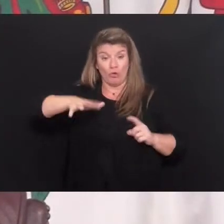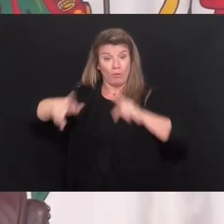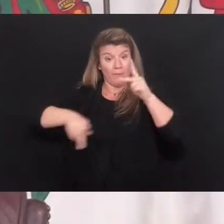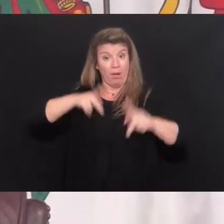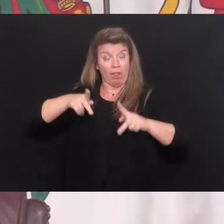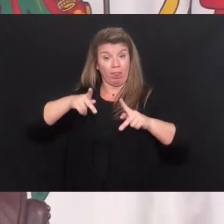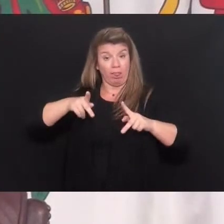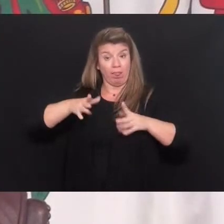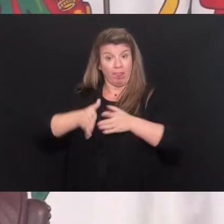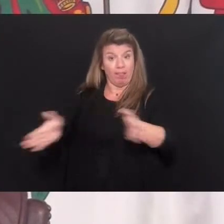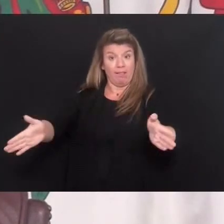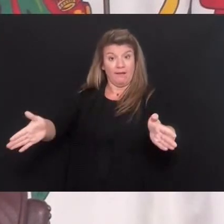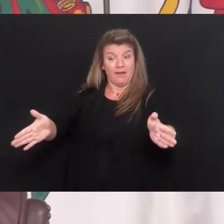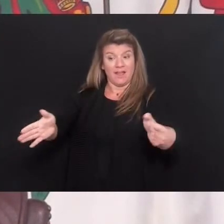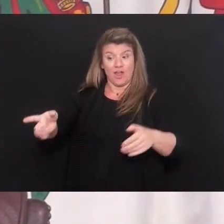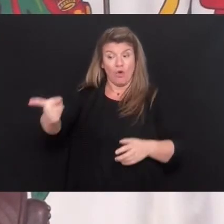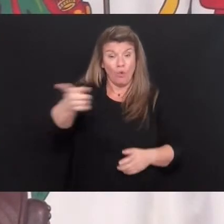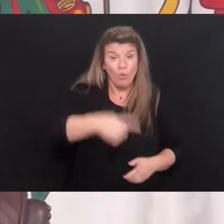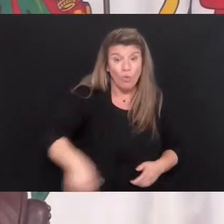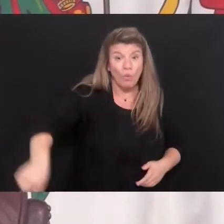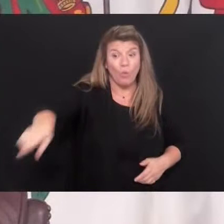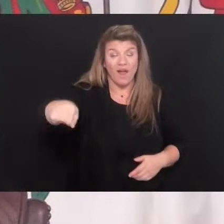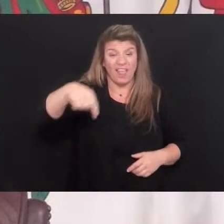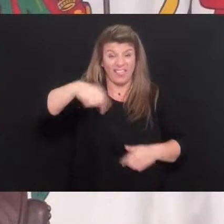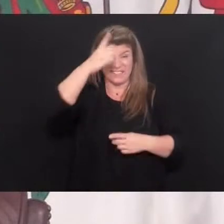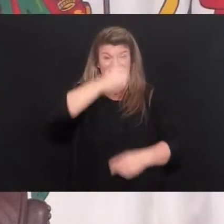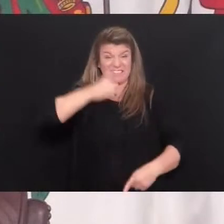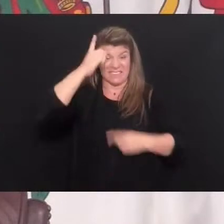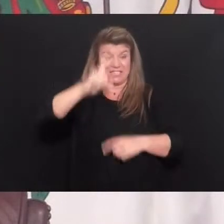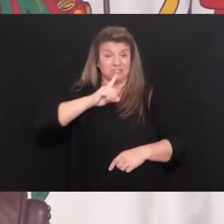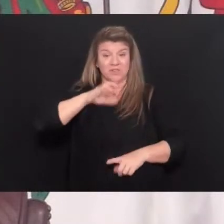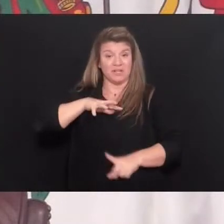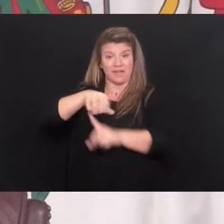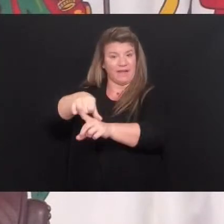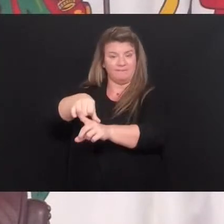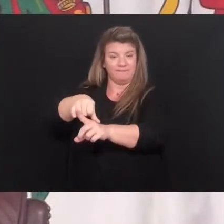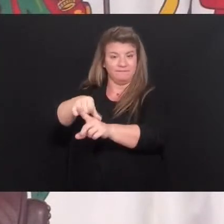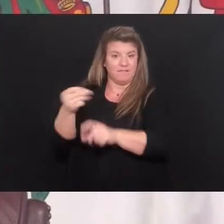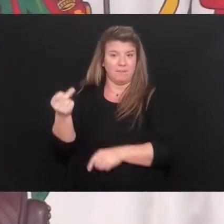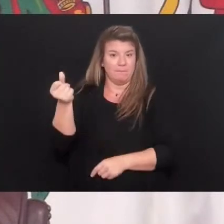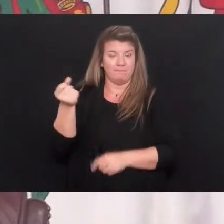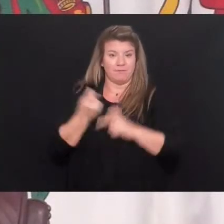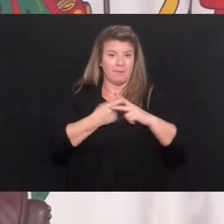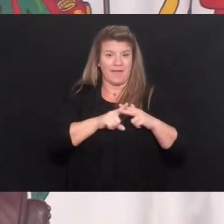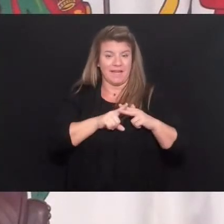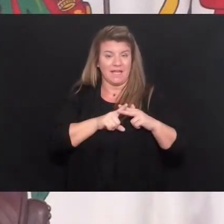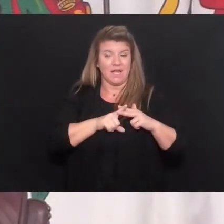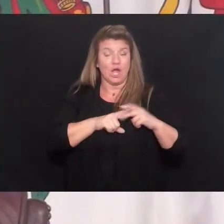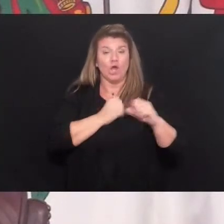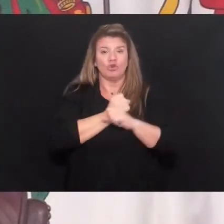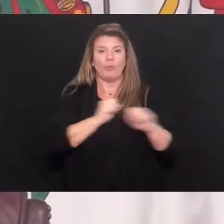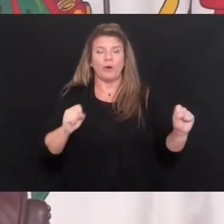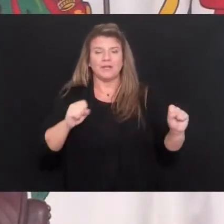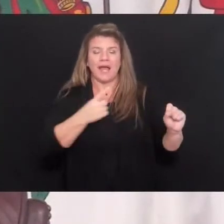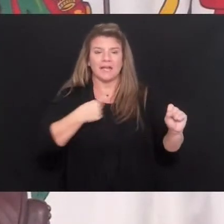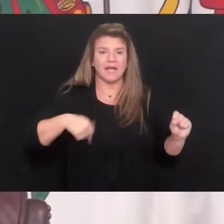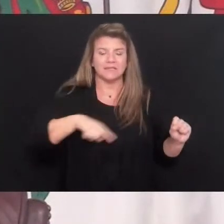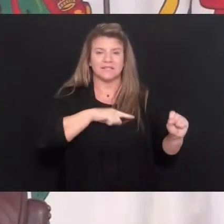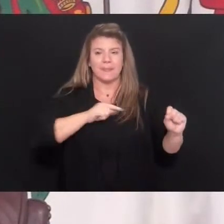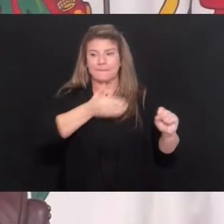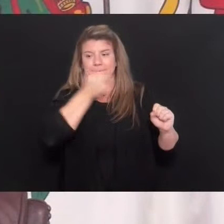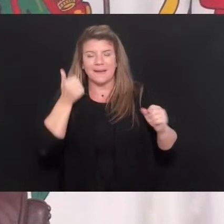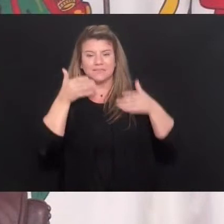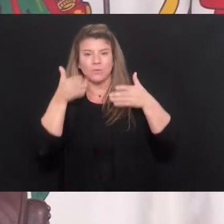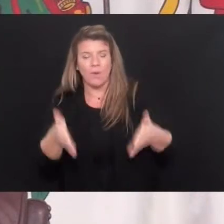been the target of this disease from the get-go. And to protect us in every way that we can